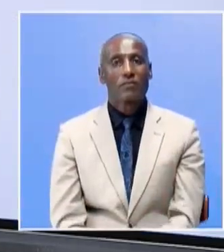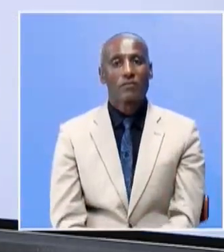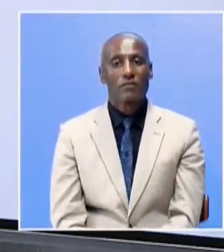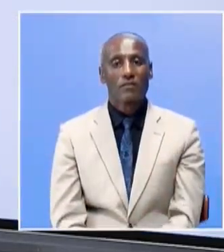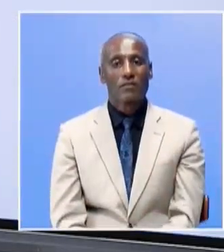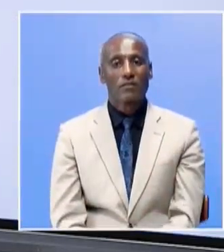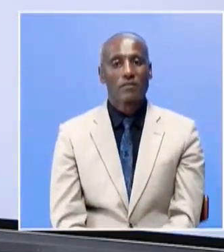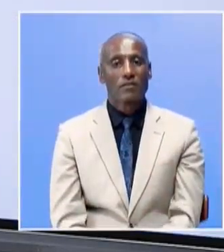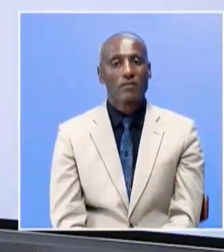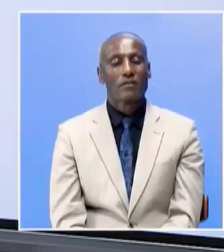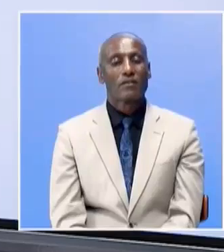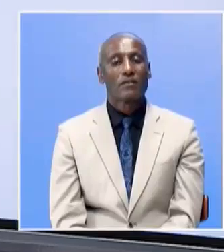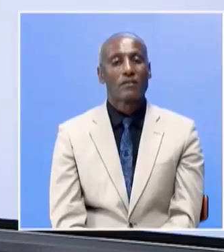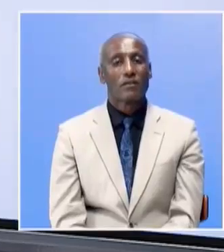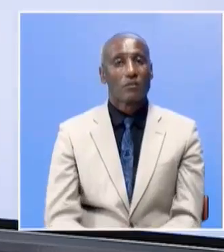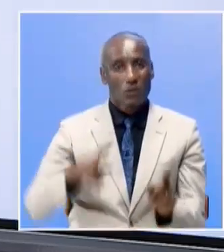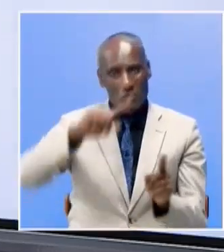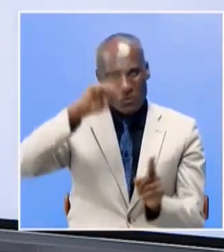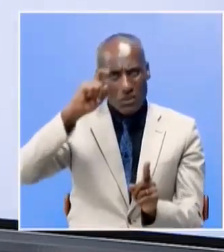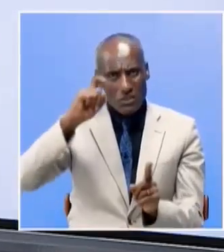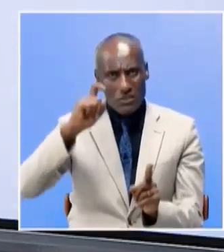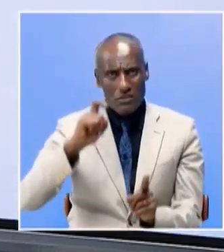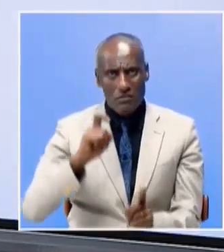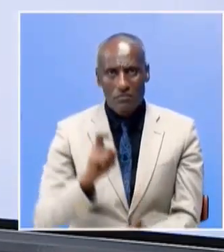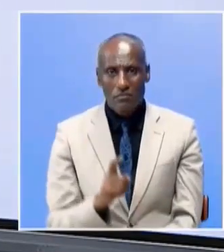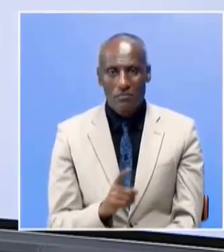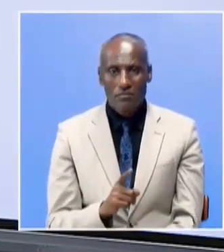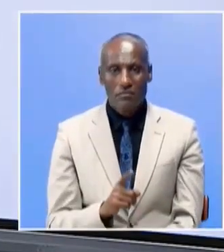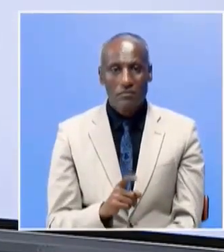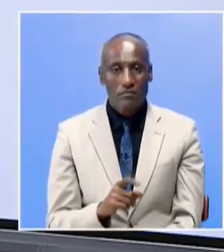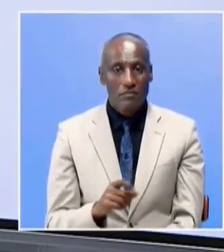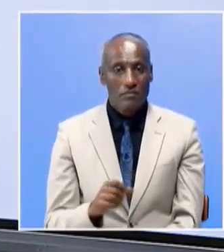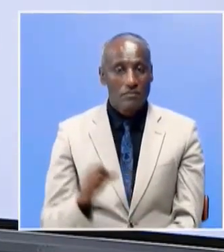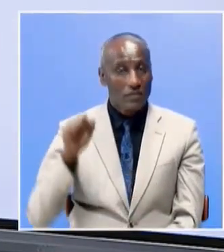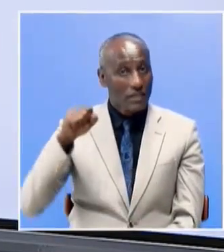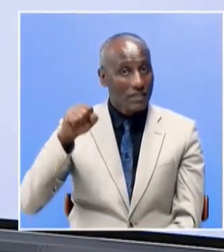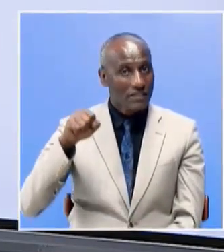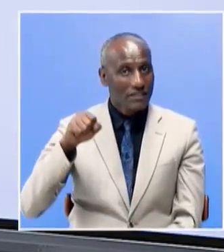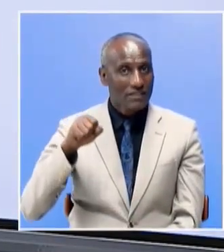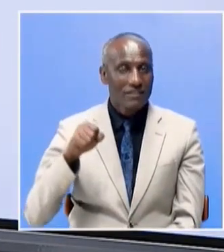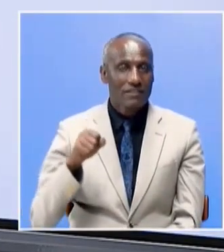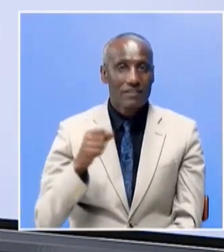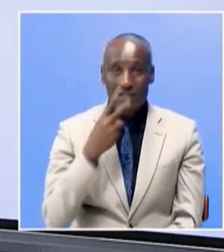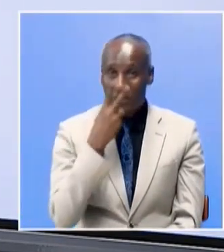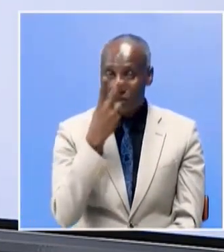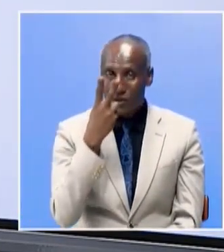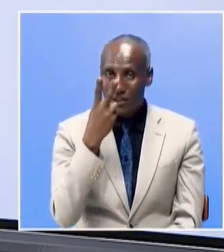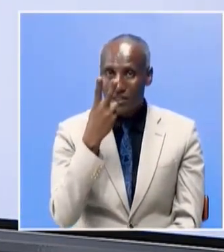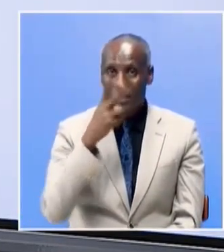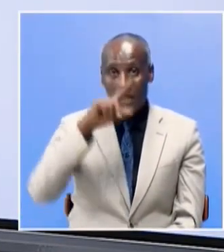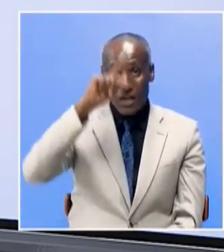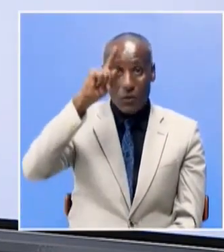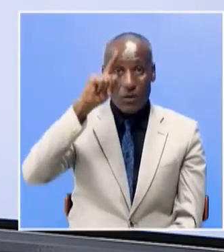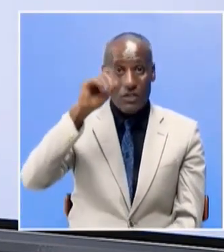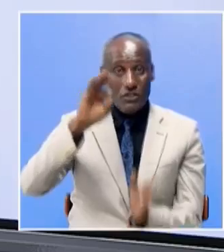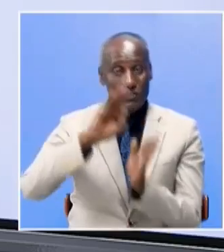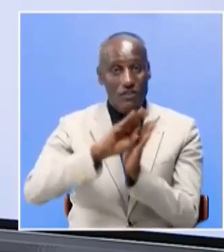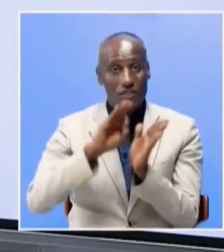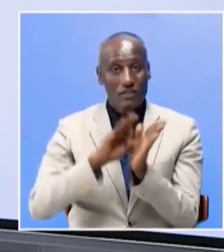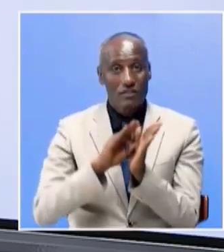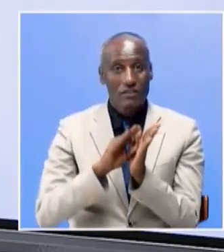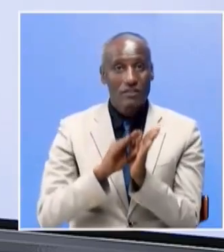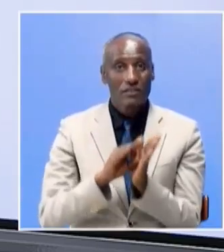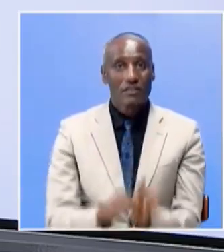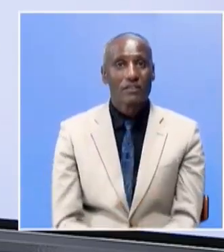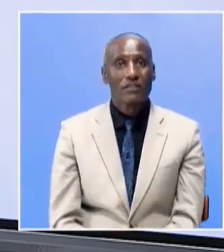What about question? Yes? Look, in question form, as we've said